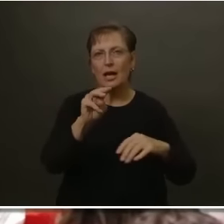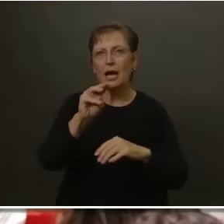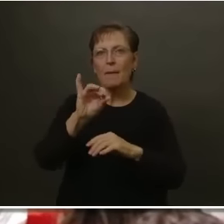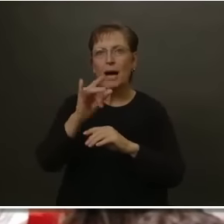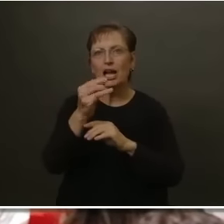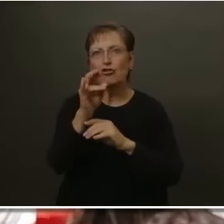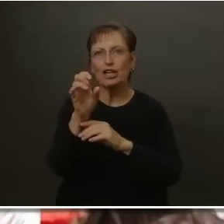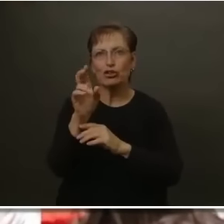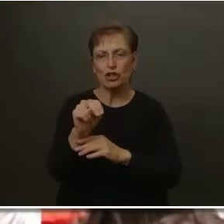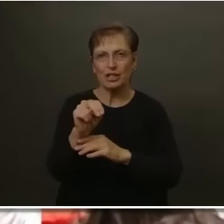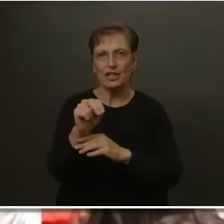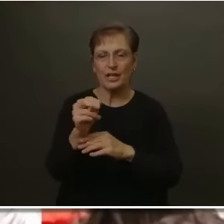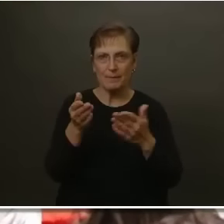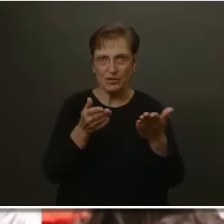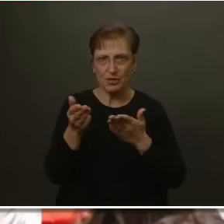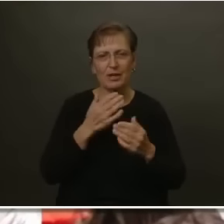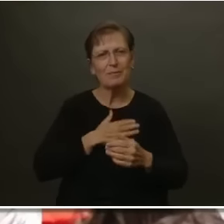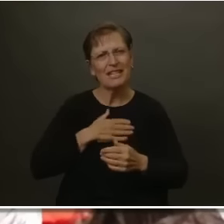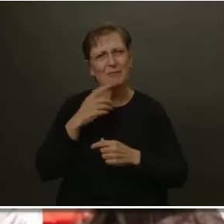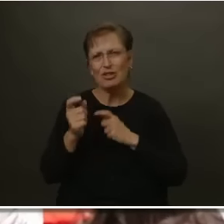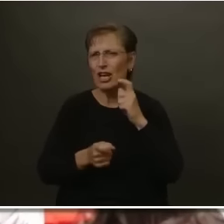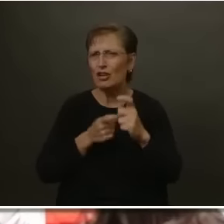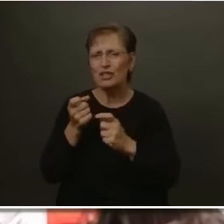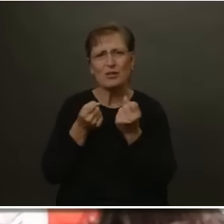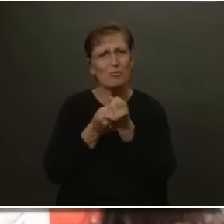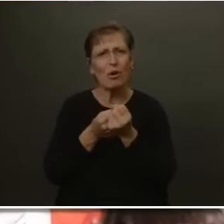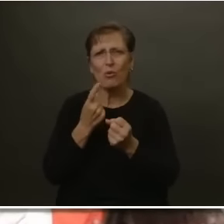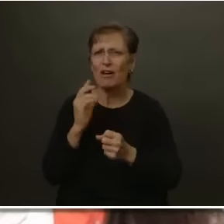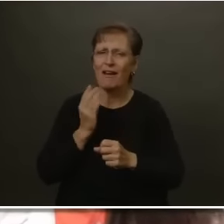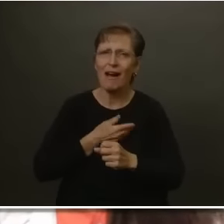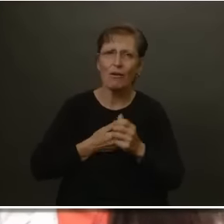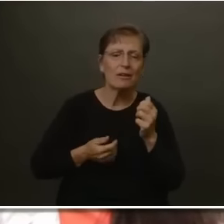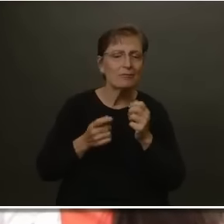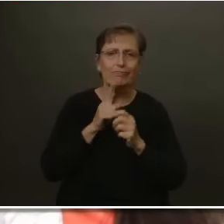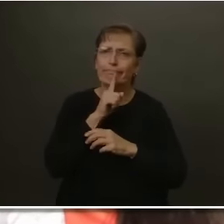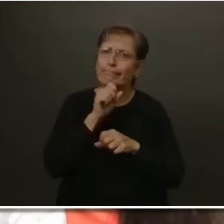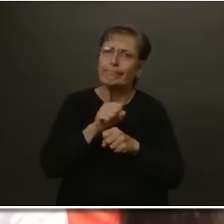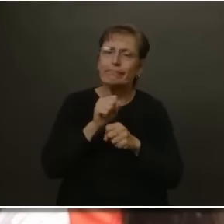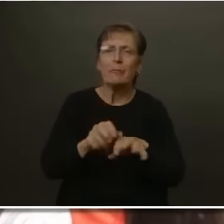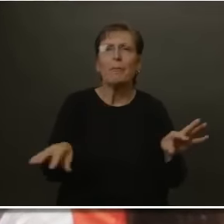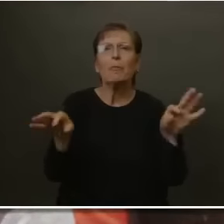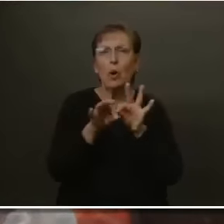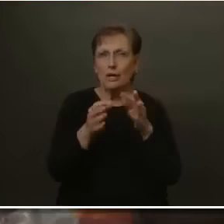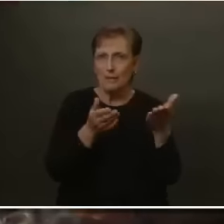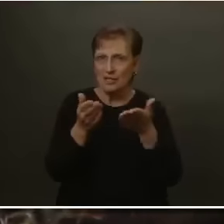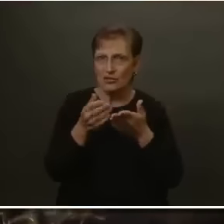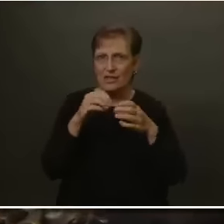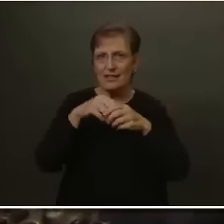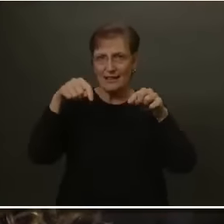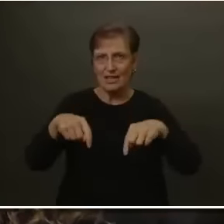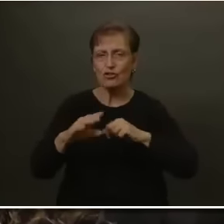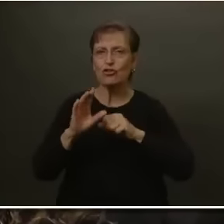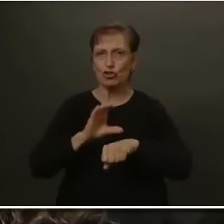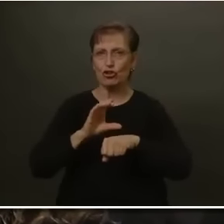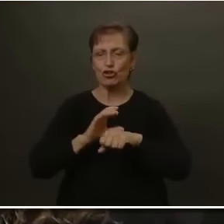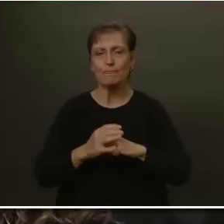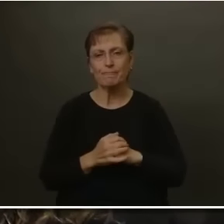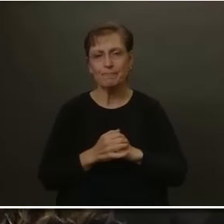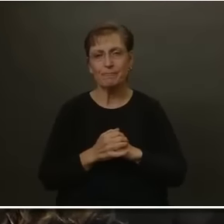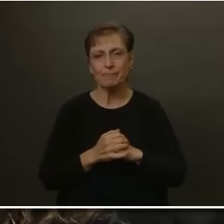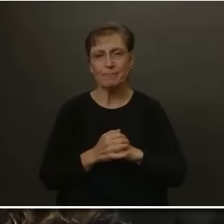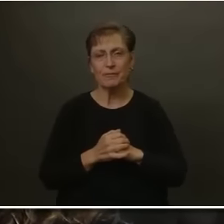now and in this time, and support one of our very important ministries as a church. But do not